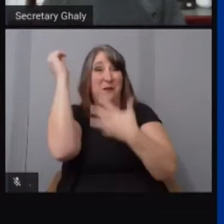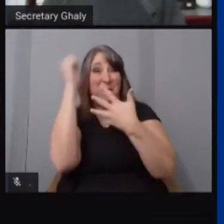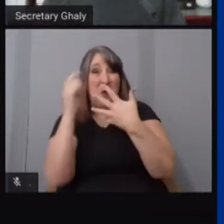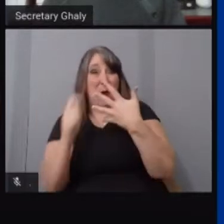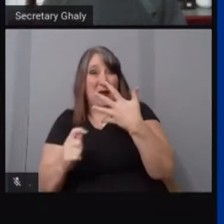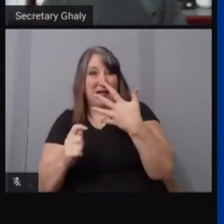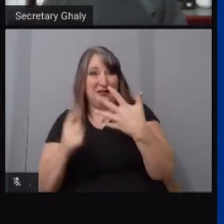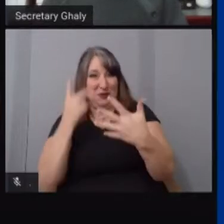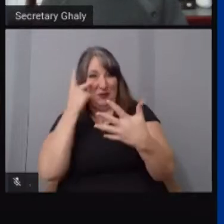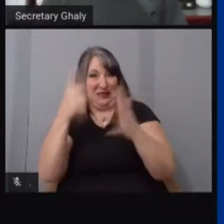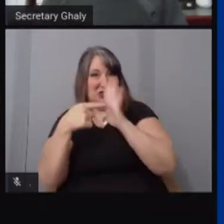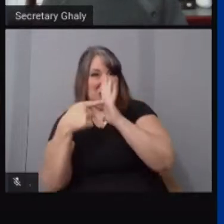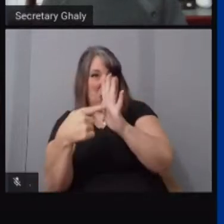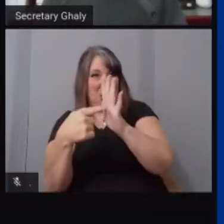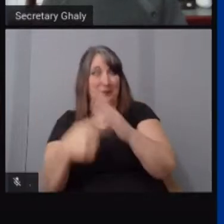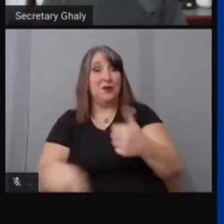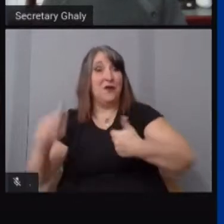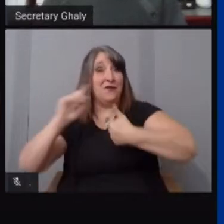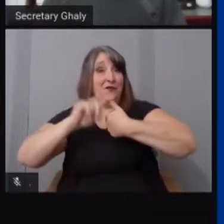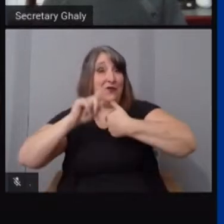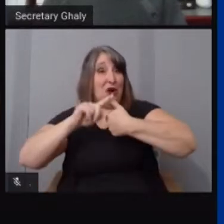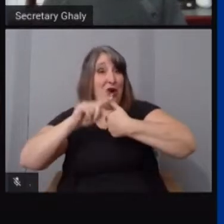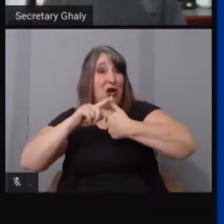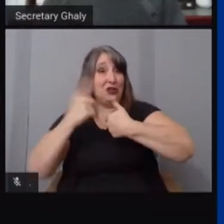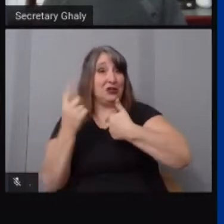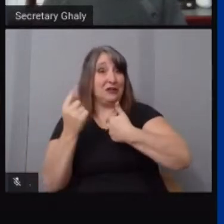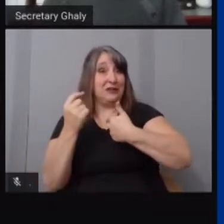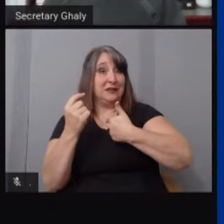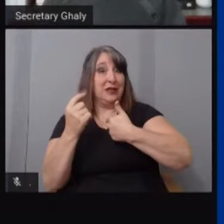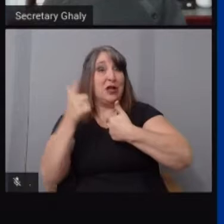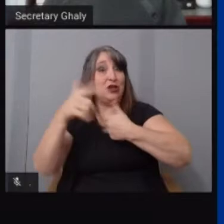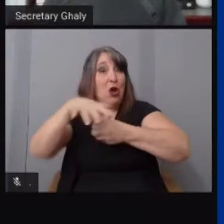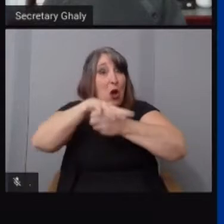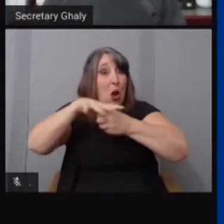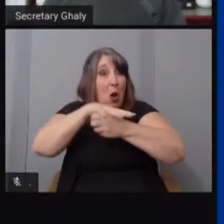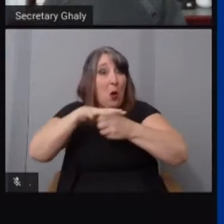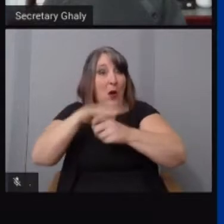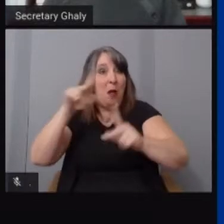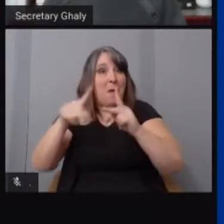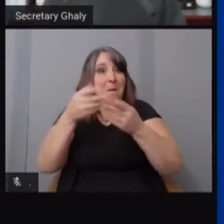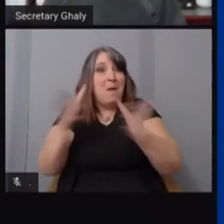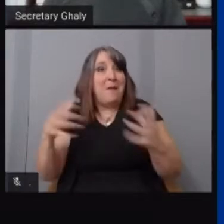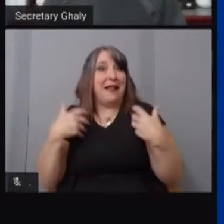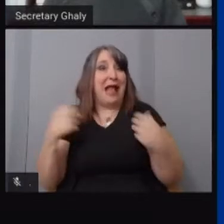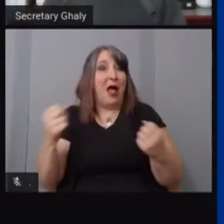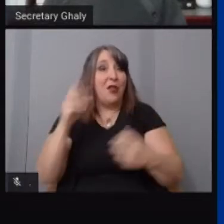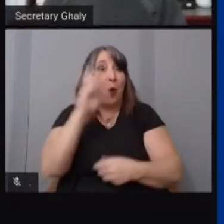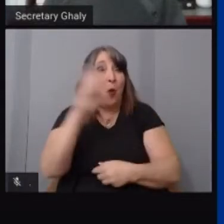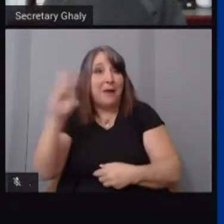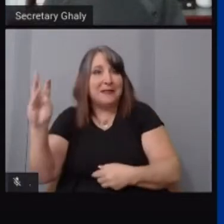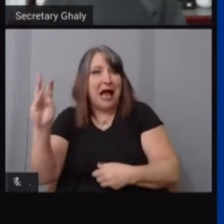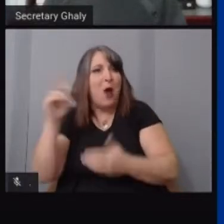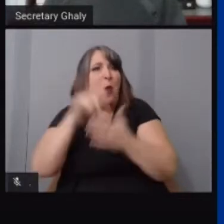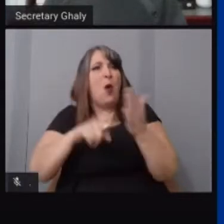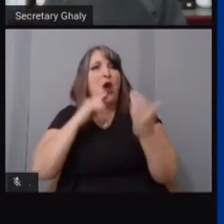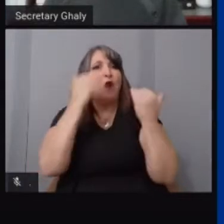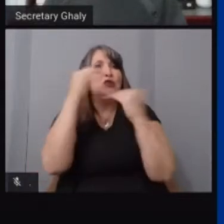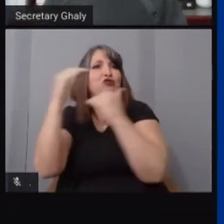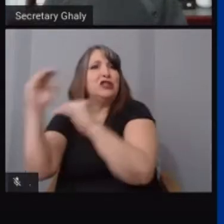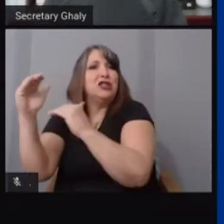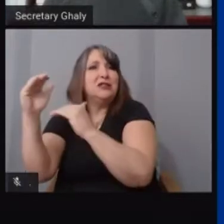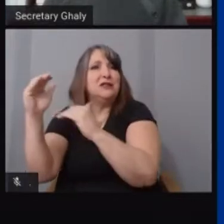each checkbox. So the first thing is we ask you to check your local public health websites for restrictions, because not every